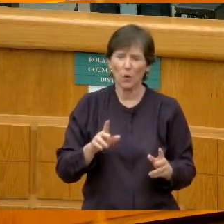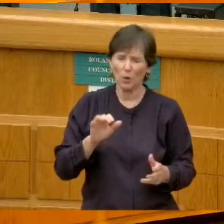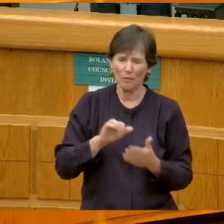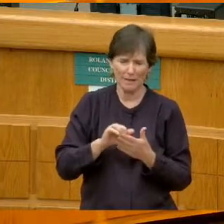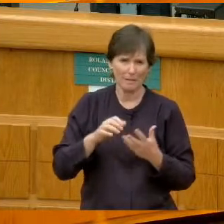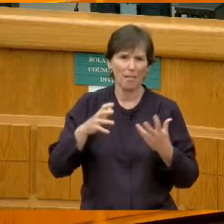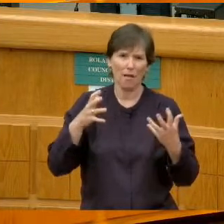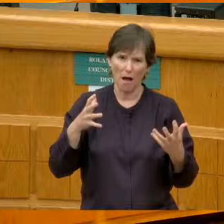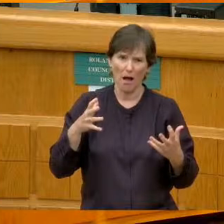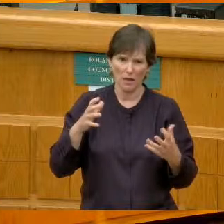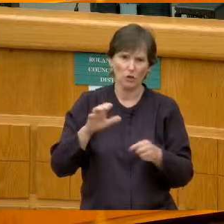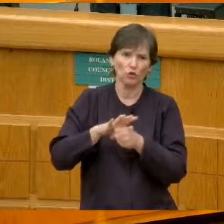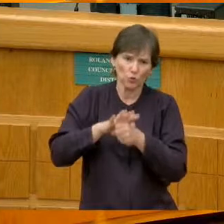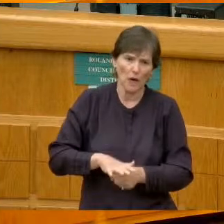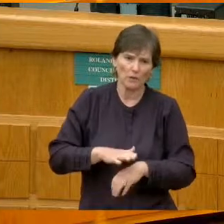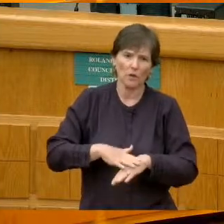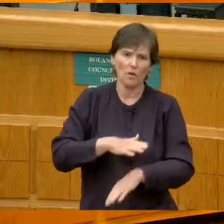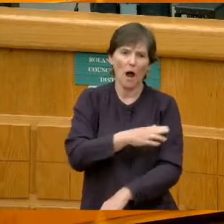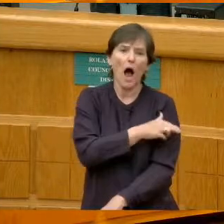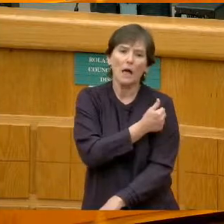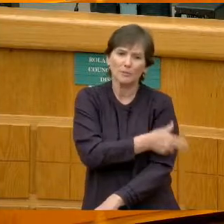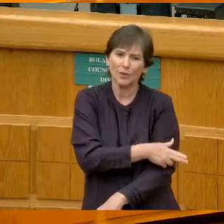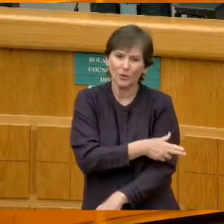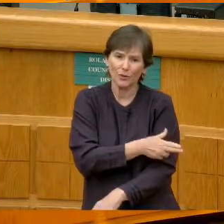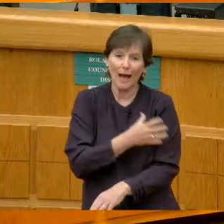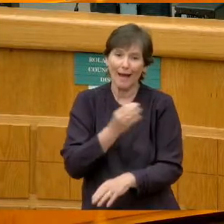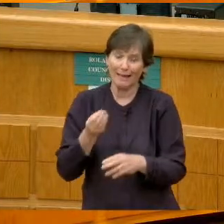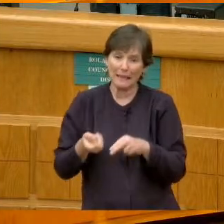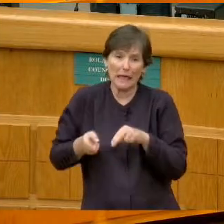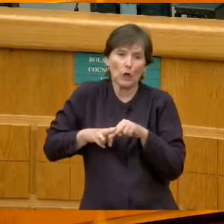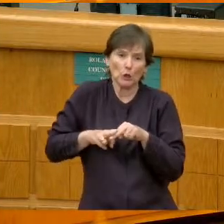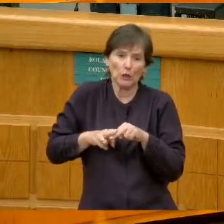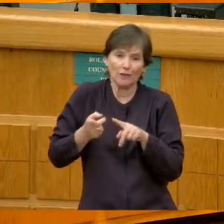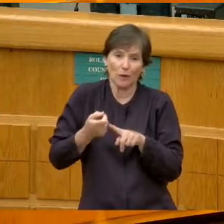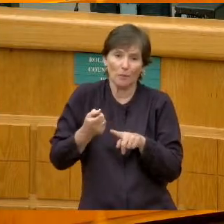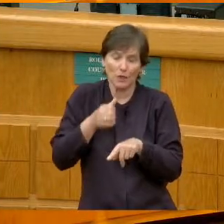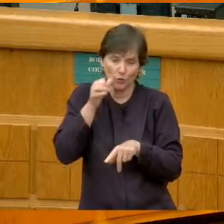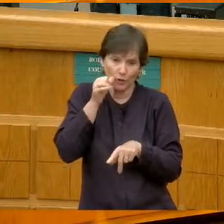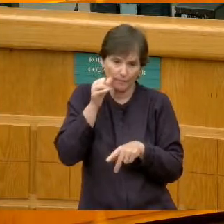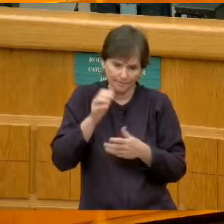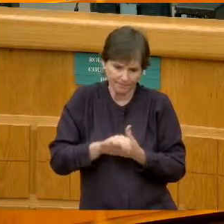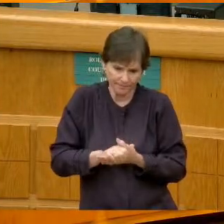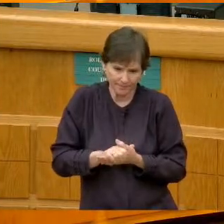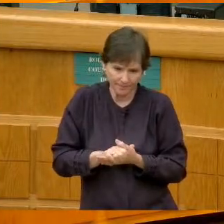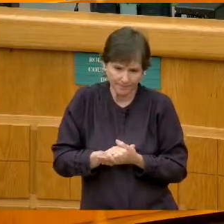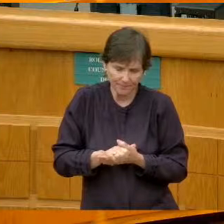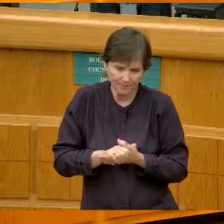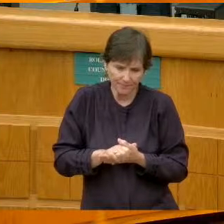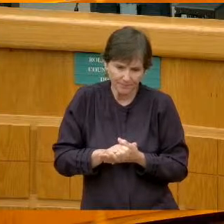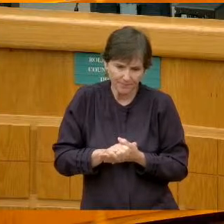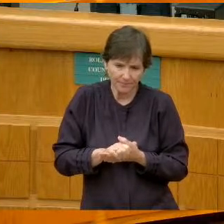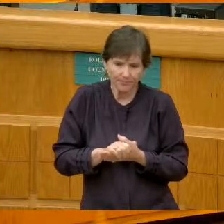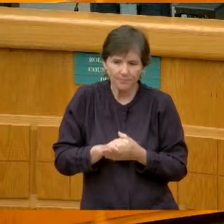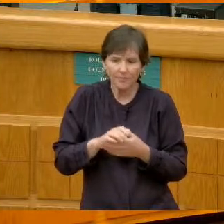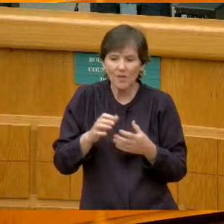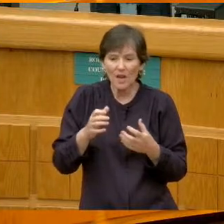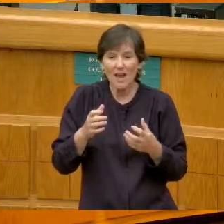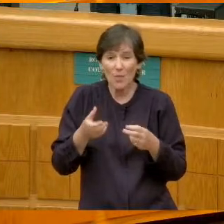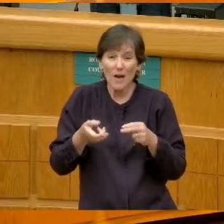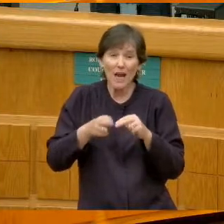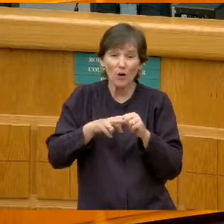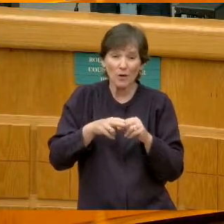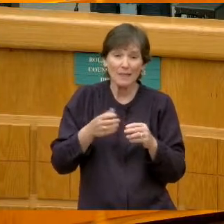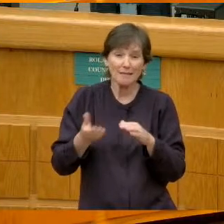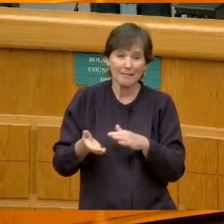today than yesterday. And then our number of deaths, which has been a big problem for us in July, has grown by 5